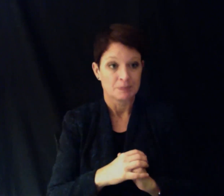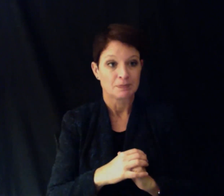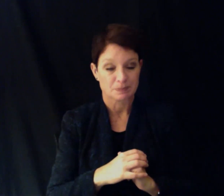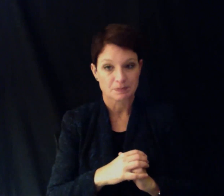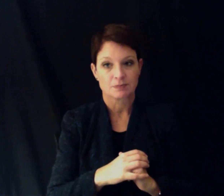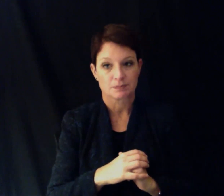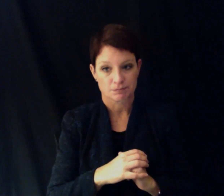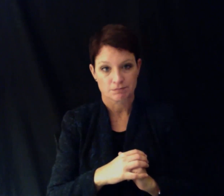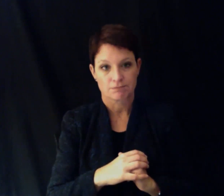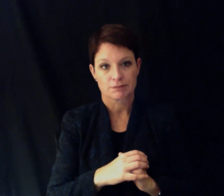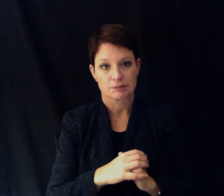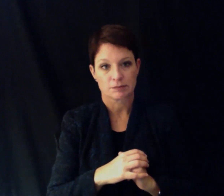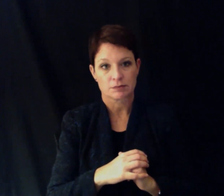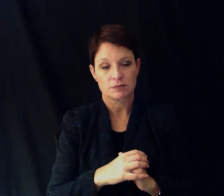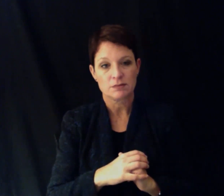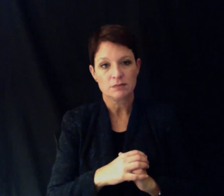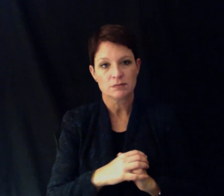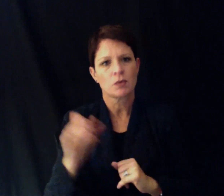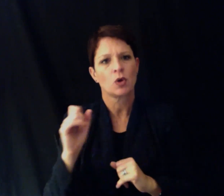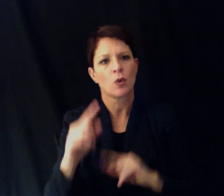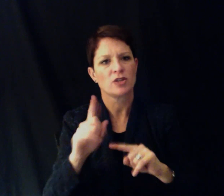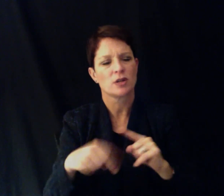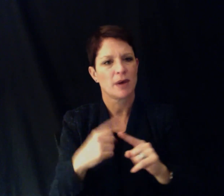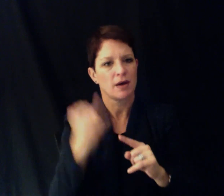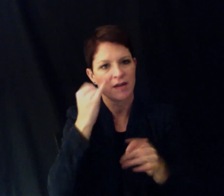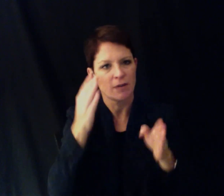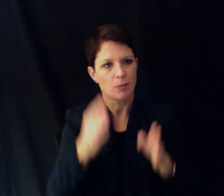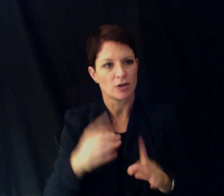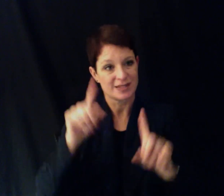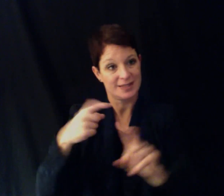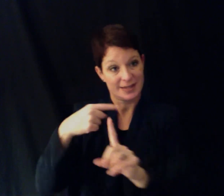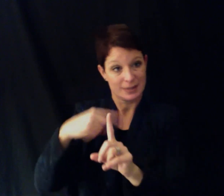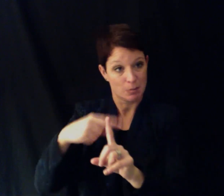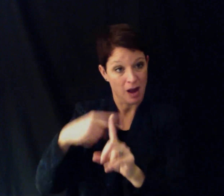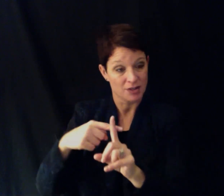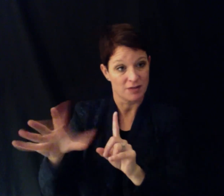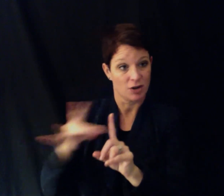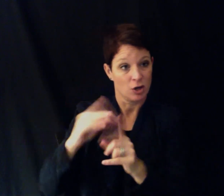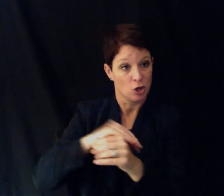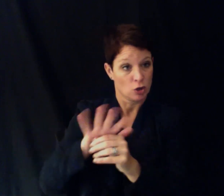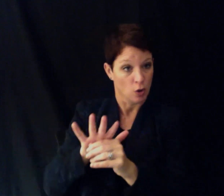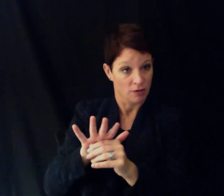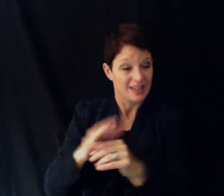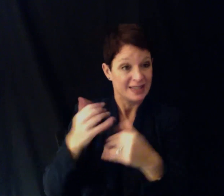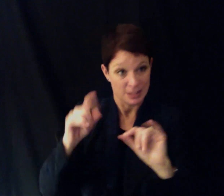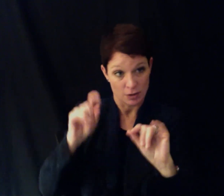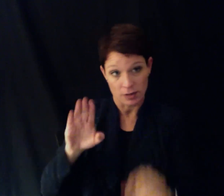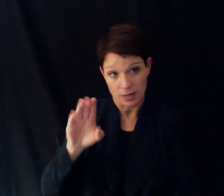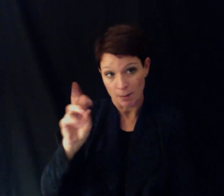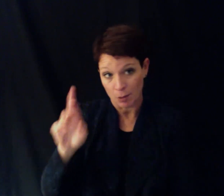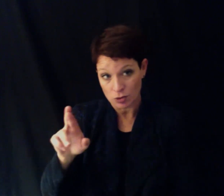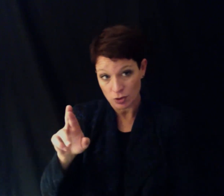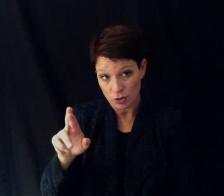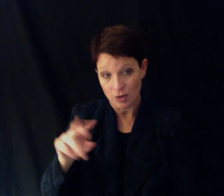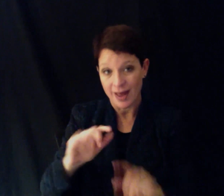Great, thank you. And then there's questions around if someone has tested positive or gotten COVID, do they still need a booster, and how